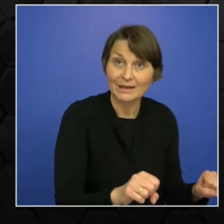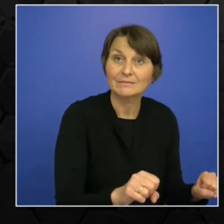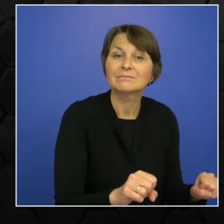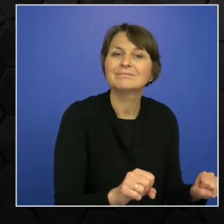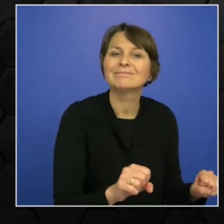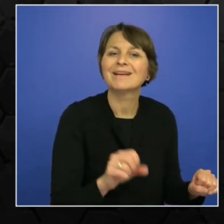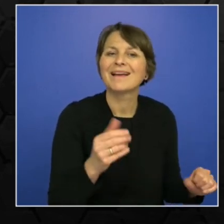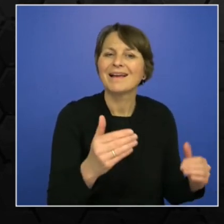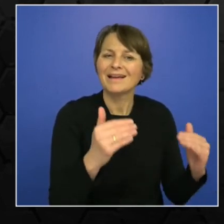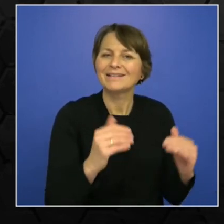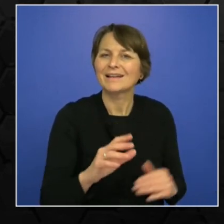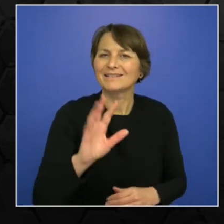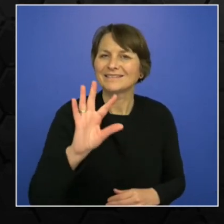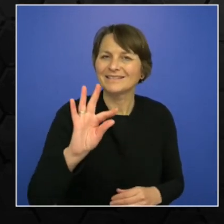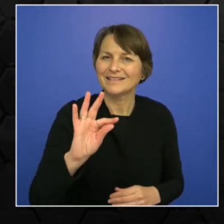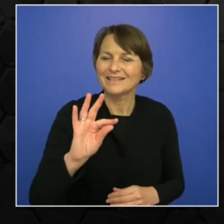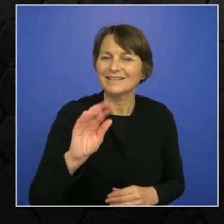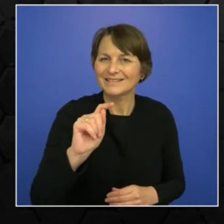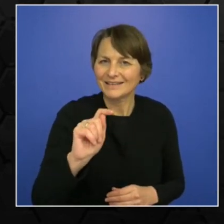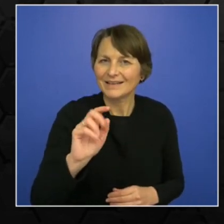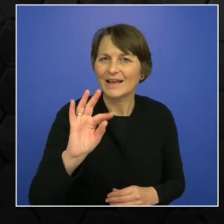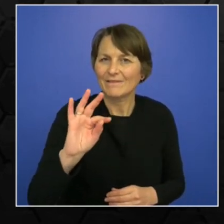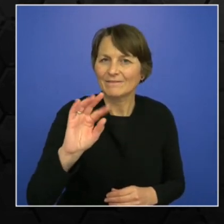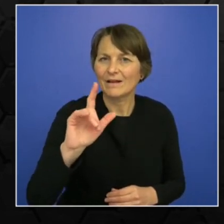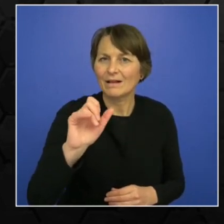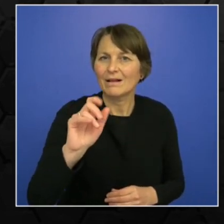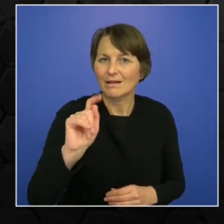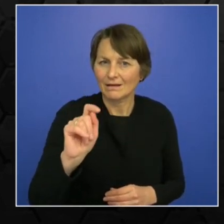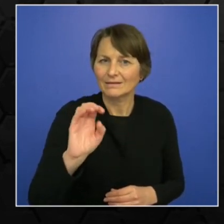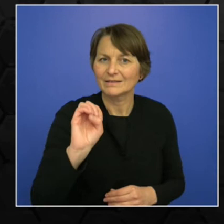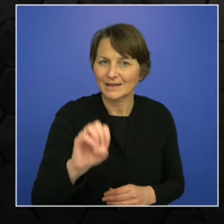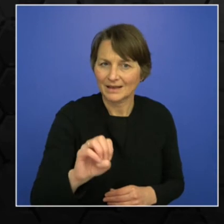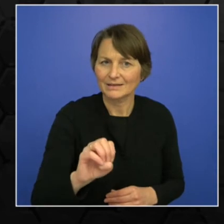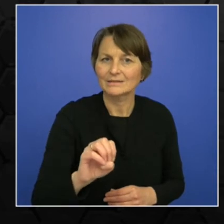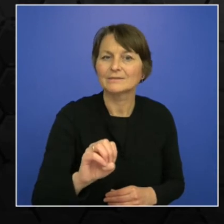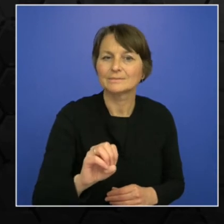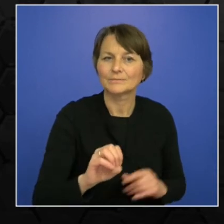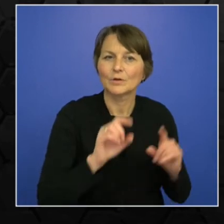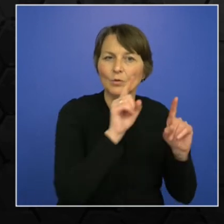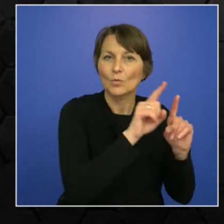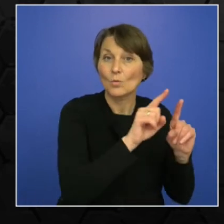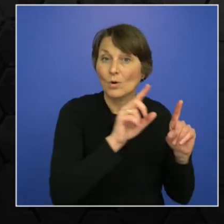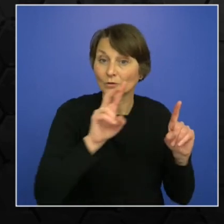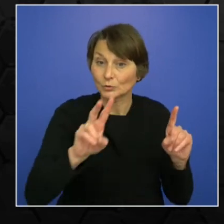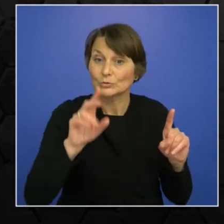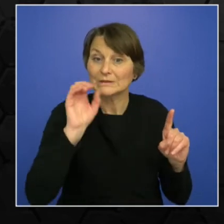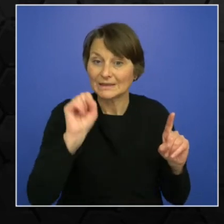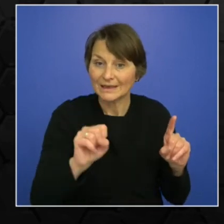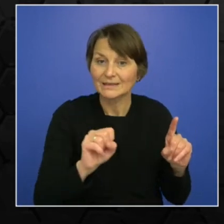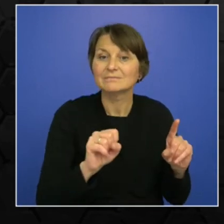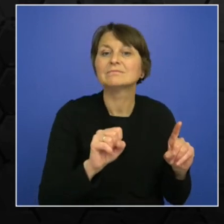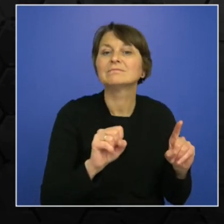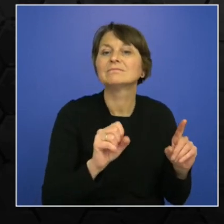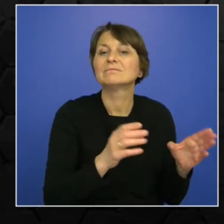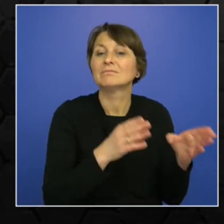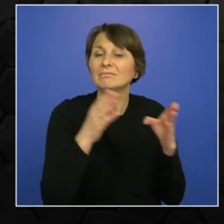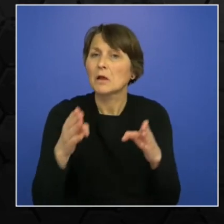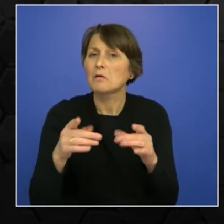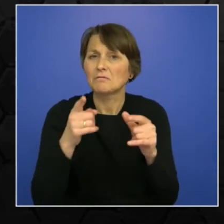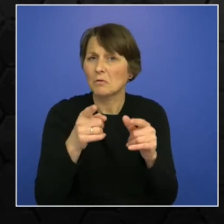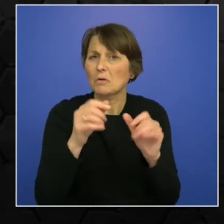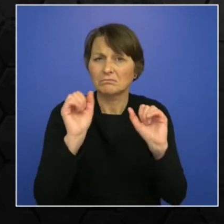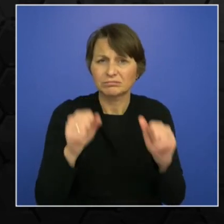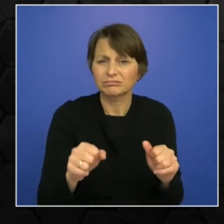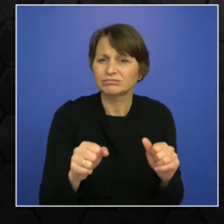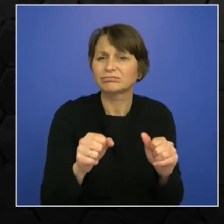support for custom models, so you can develop and deploy your own custom models. And yeah, moving on with the